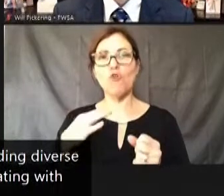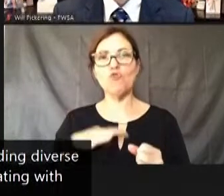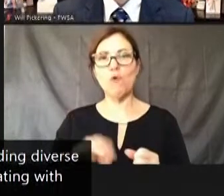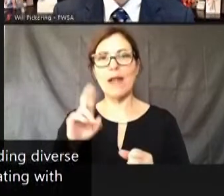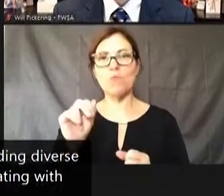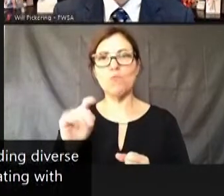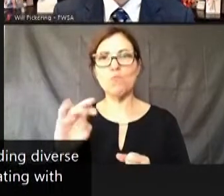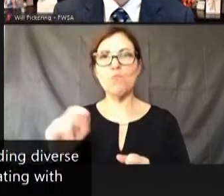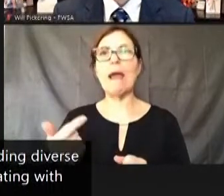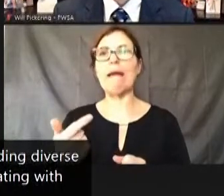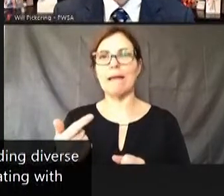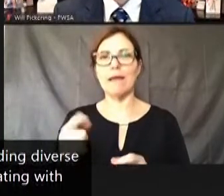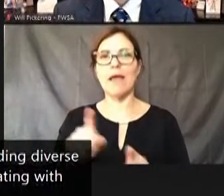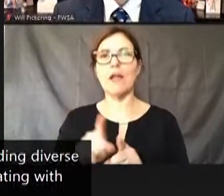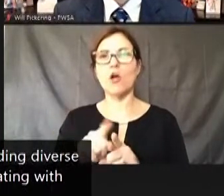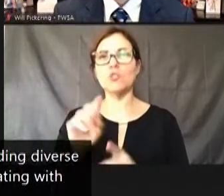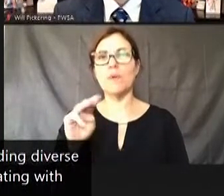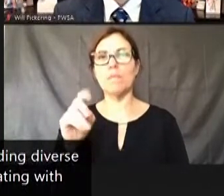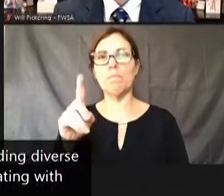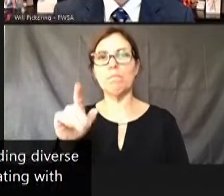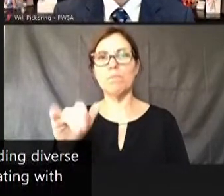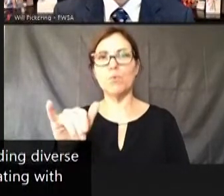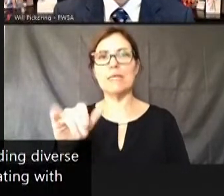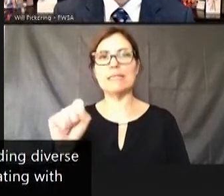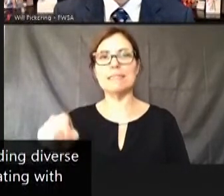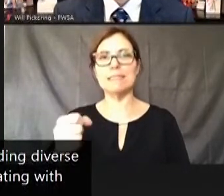well as with Moody's.